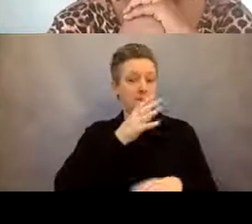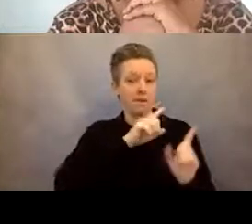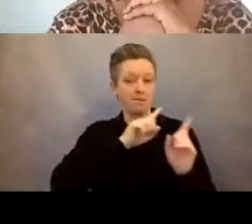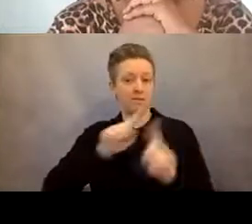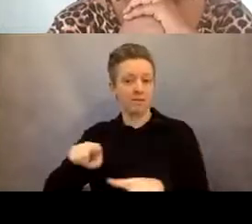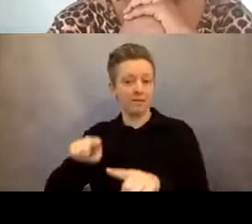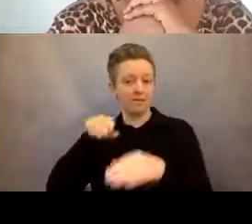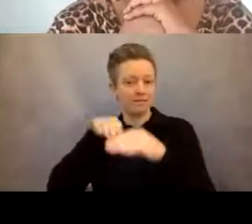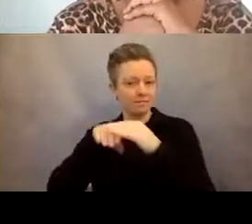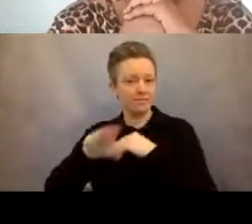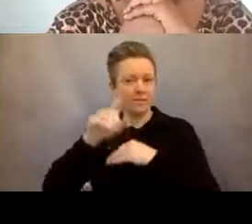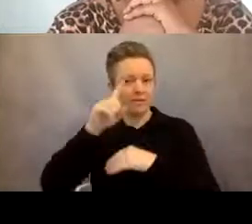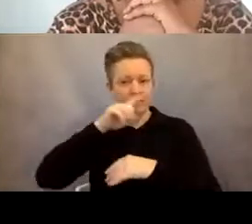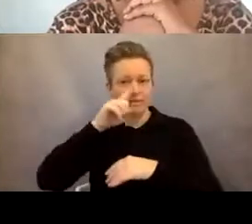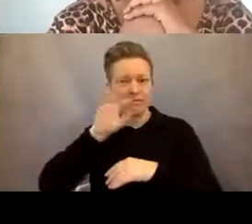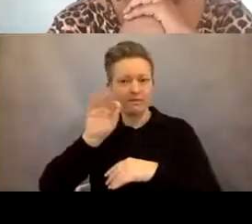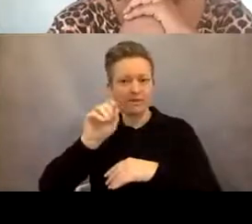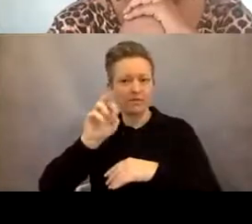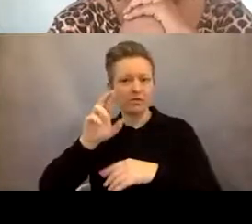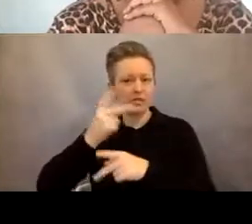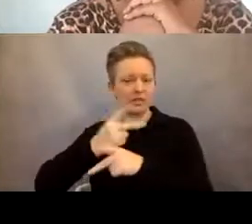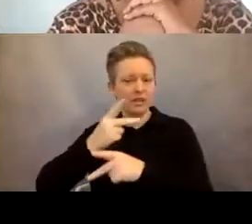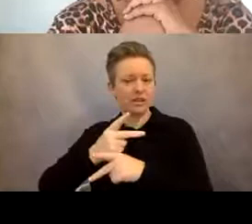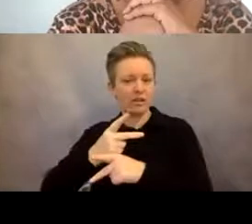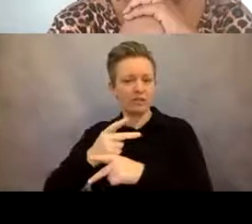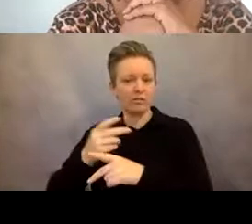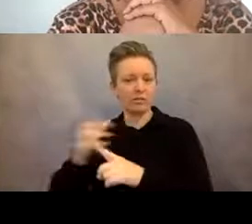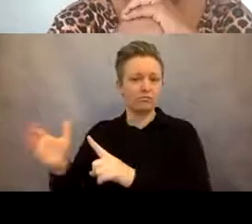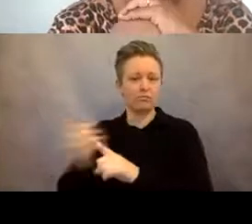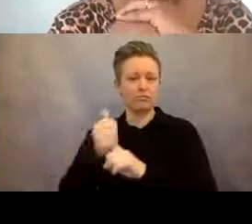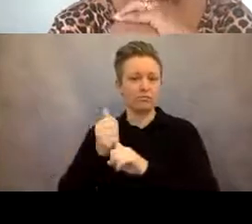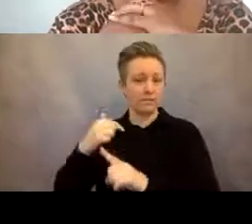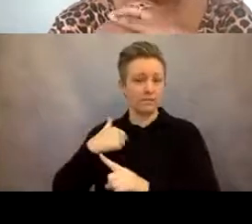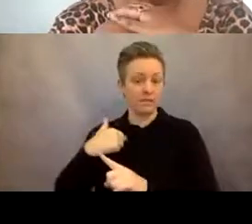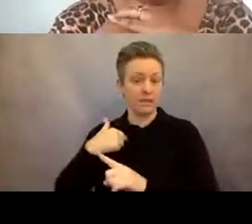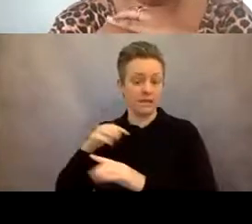man who beat me constantly. I needed to find a way to